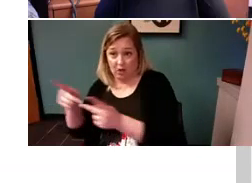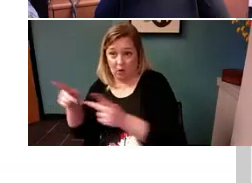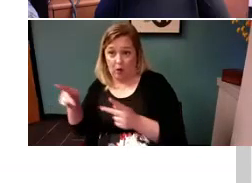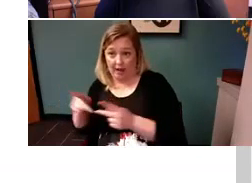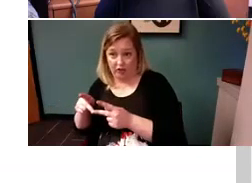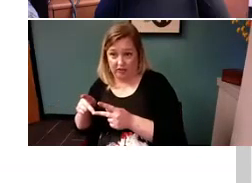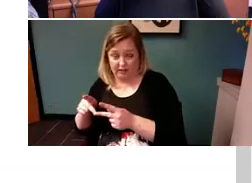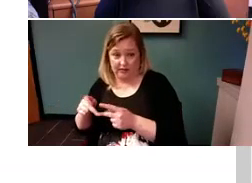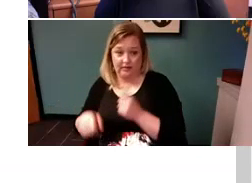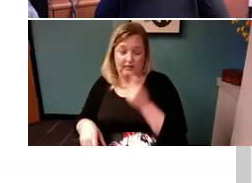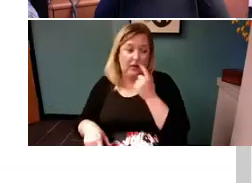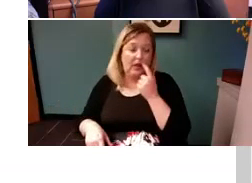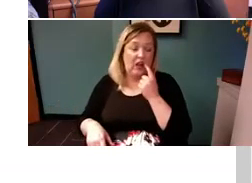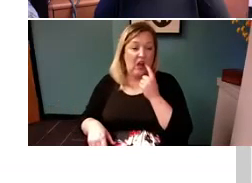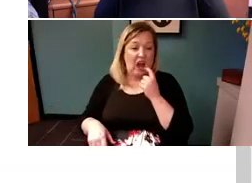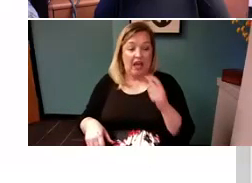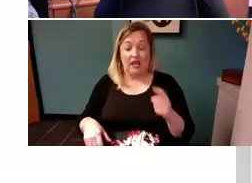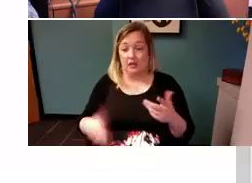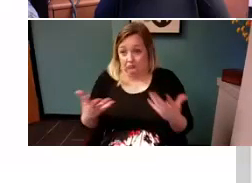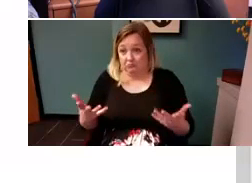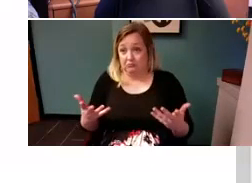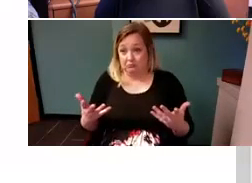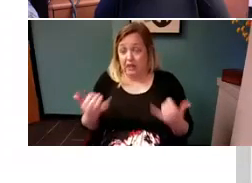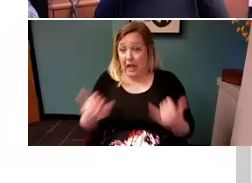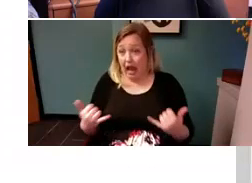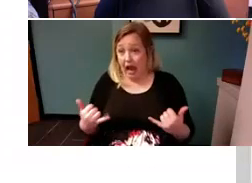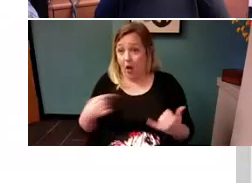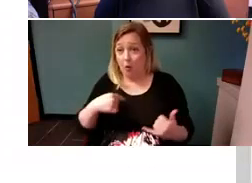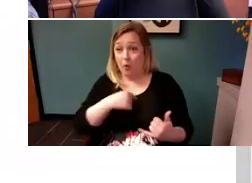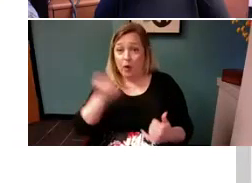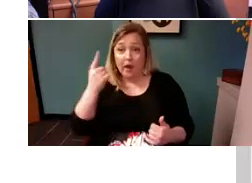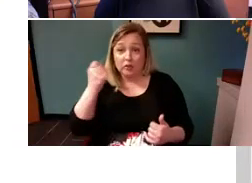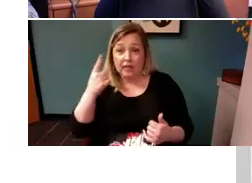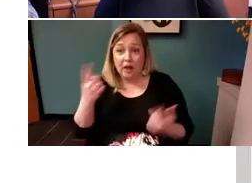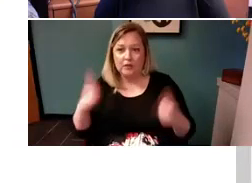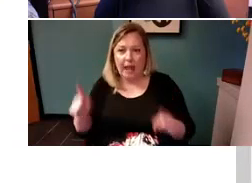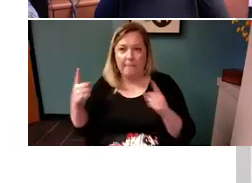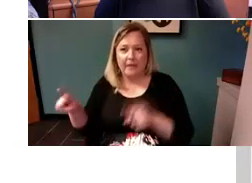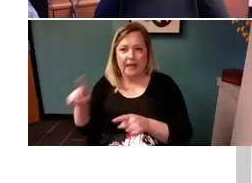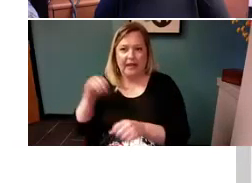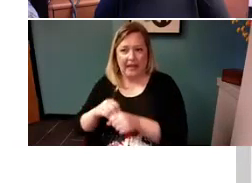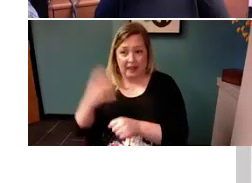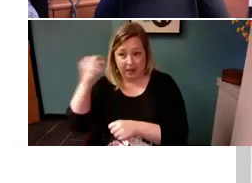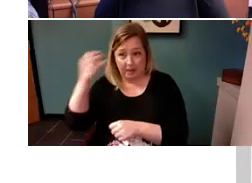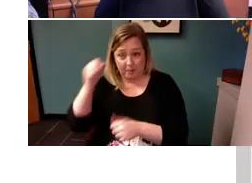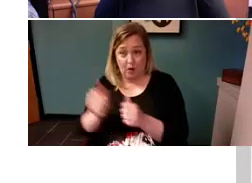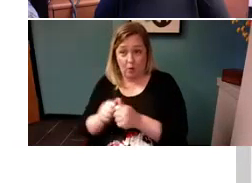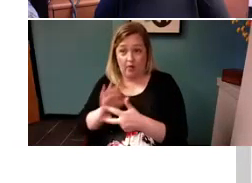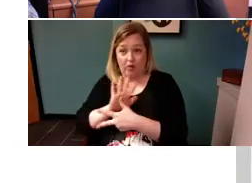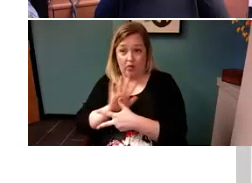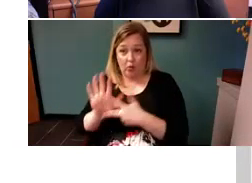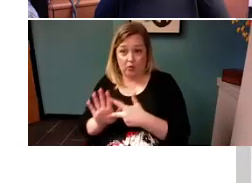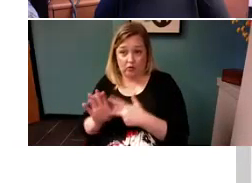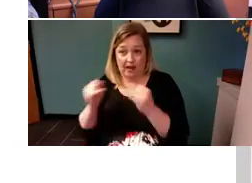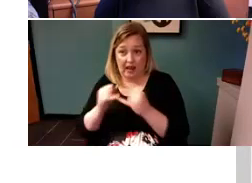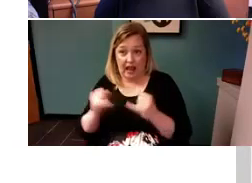So we say that we now understand what goes on in the memory for these 3 lines. Do you understand what goes on in